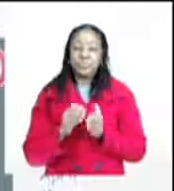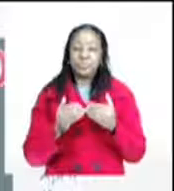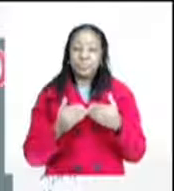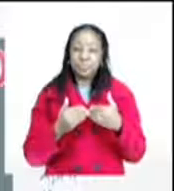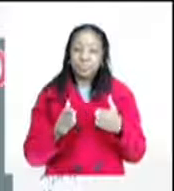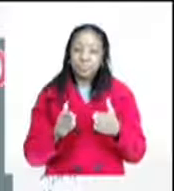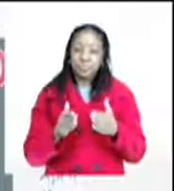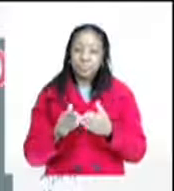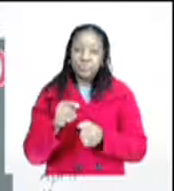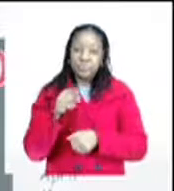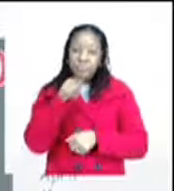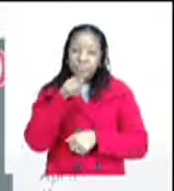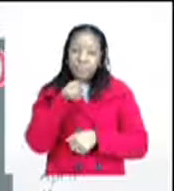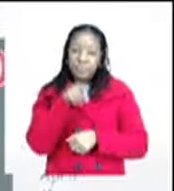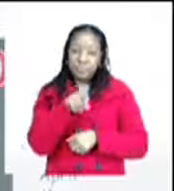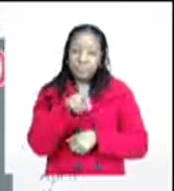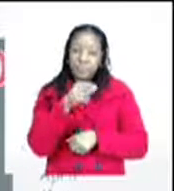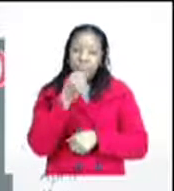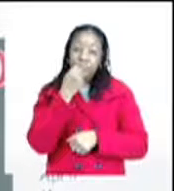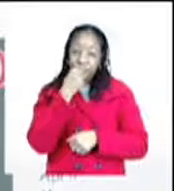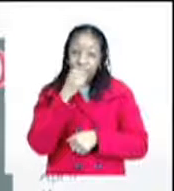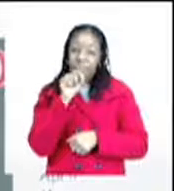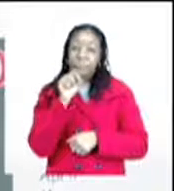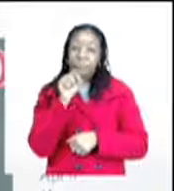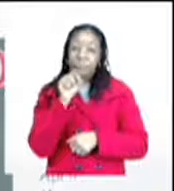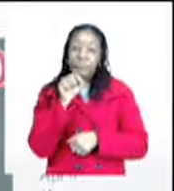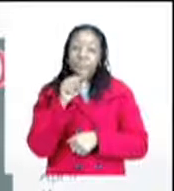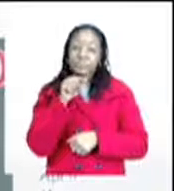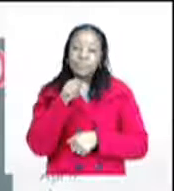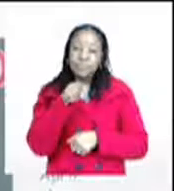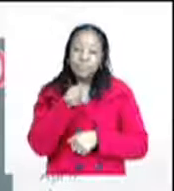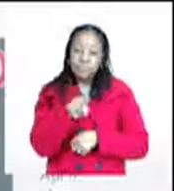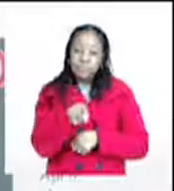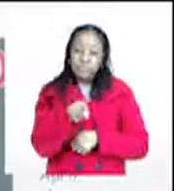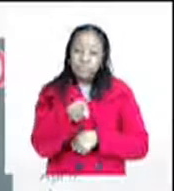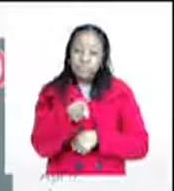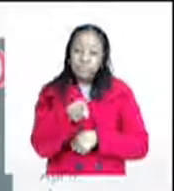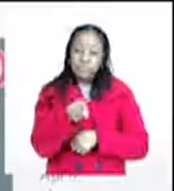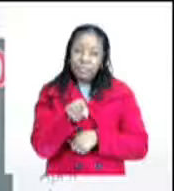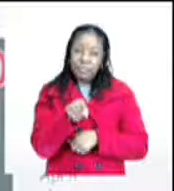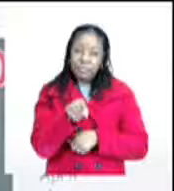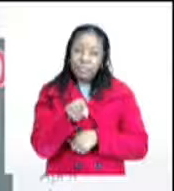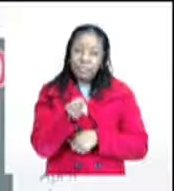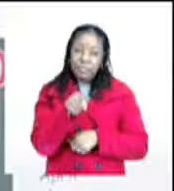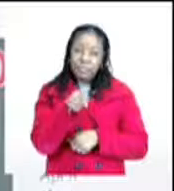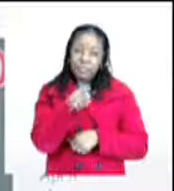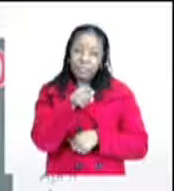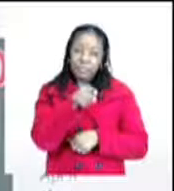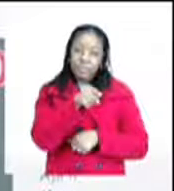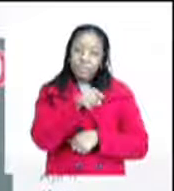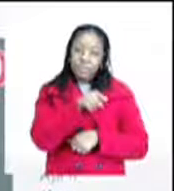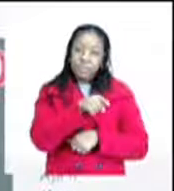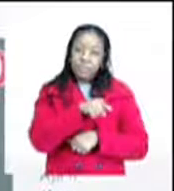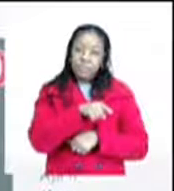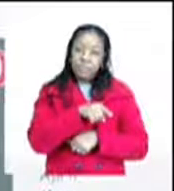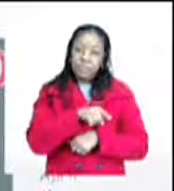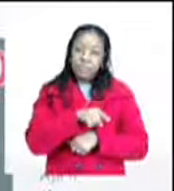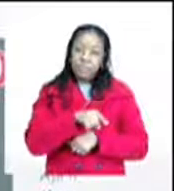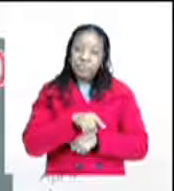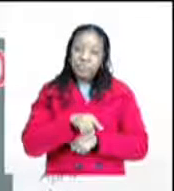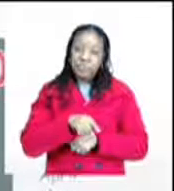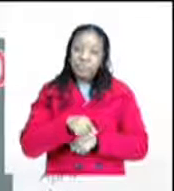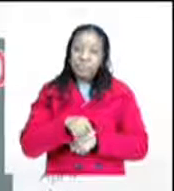let's put our pencil right here and we go round, connecting